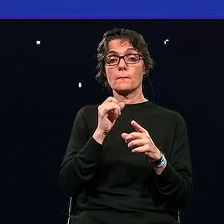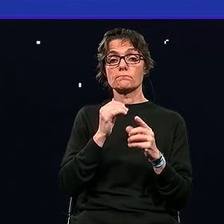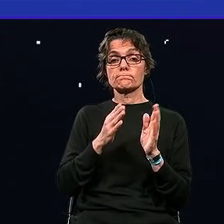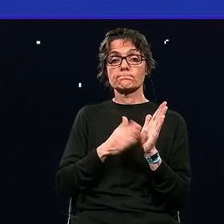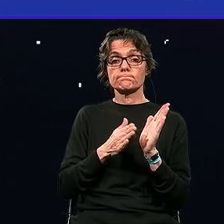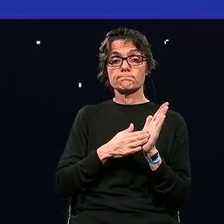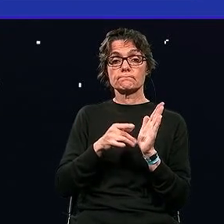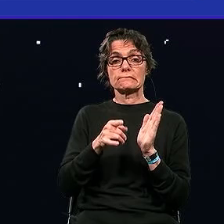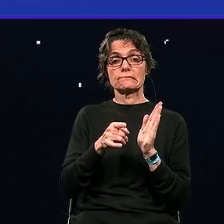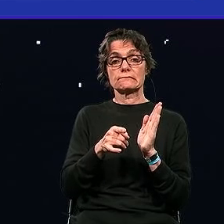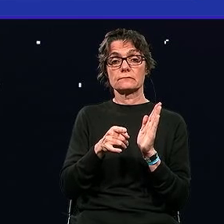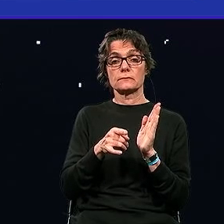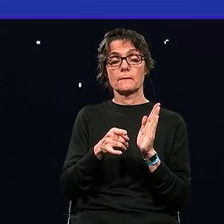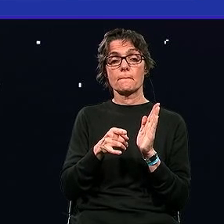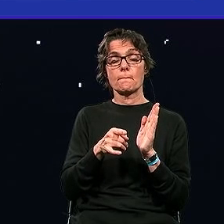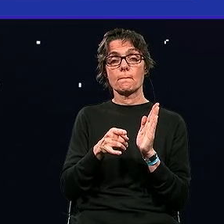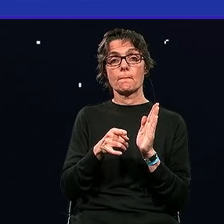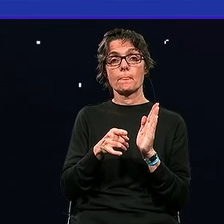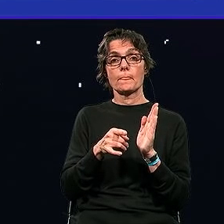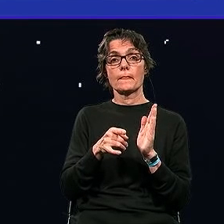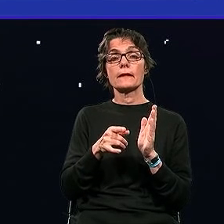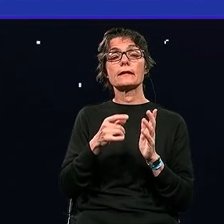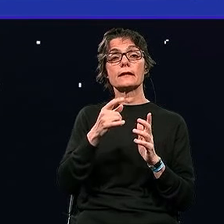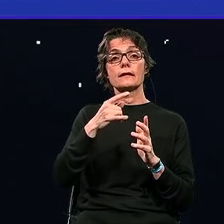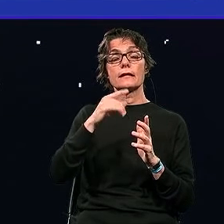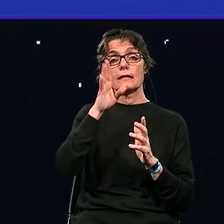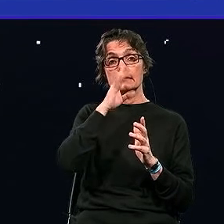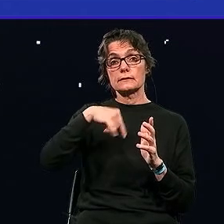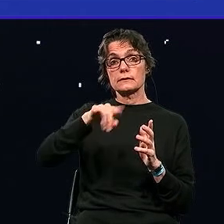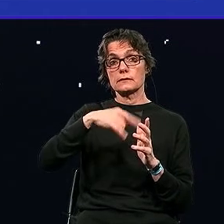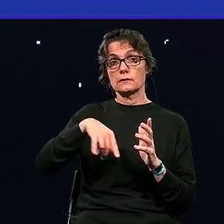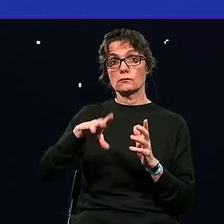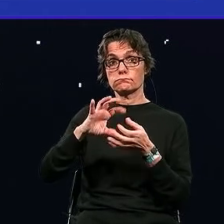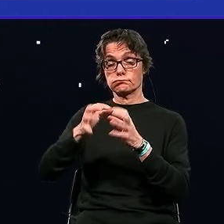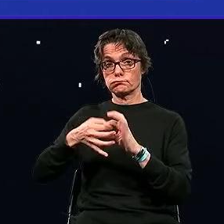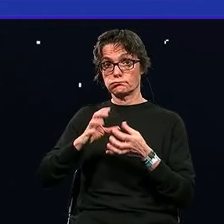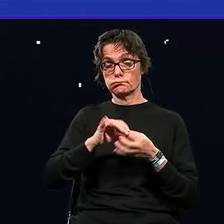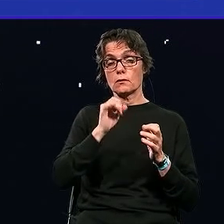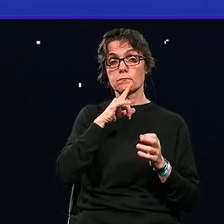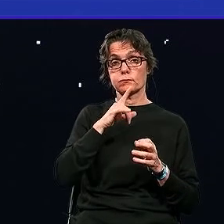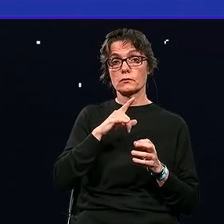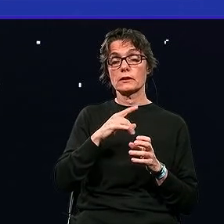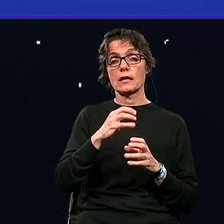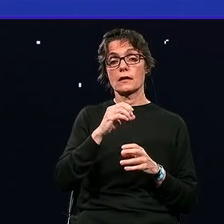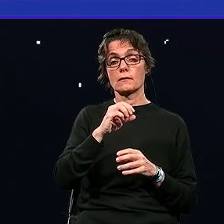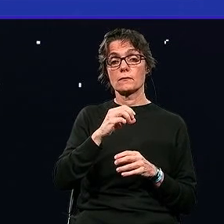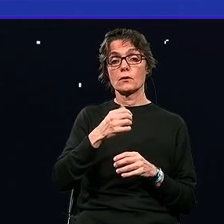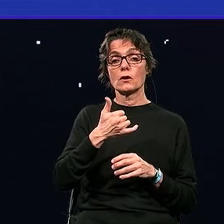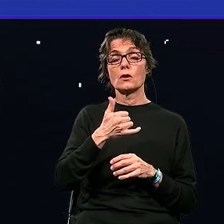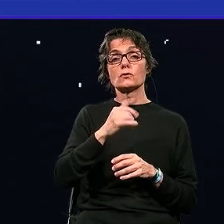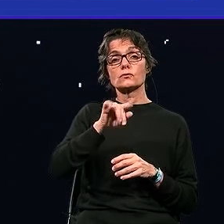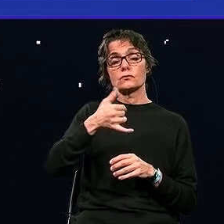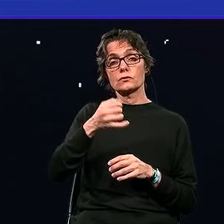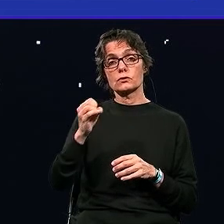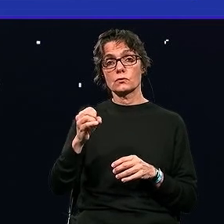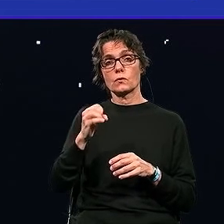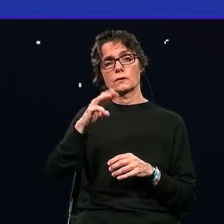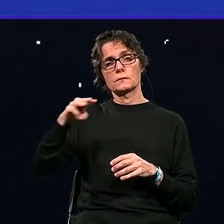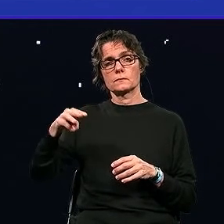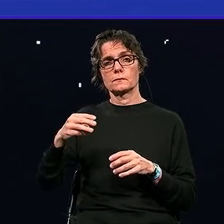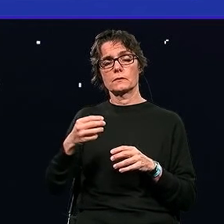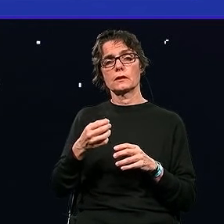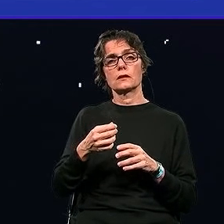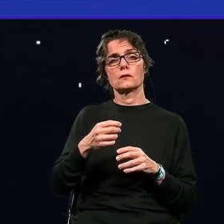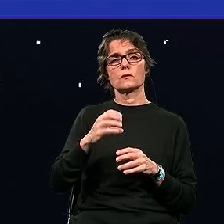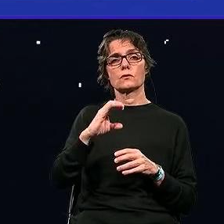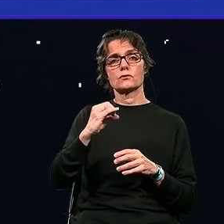proven suggested quests, which we think in combination could deliver about 2.5 billion tons of carbon saving. At the same point,